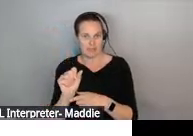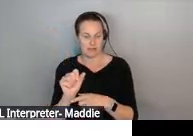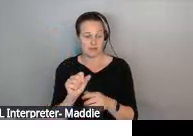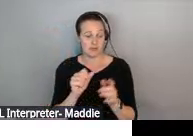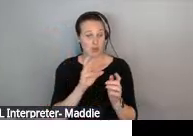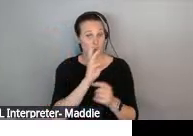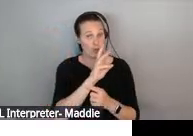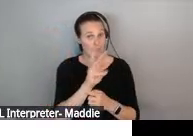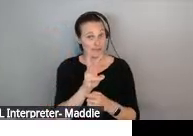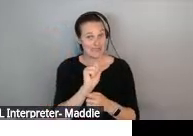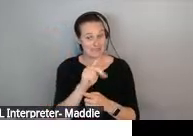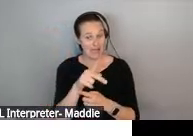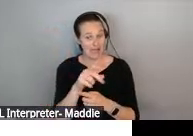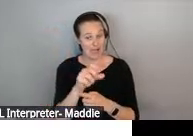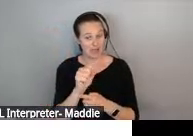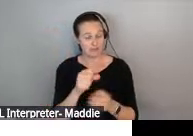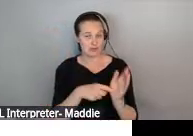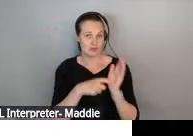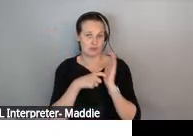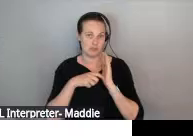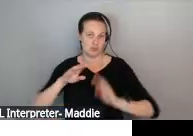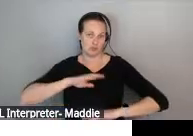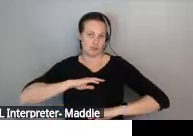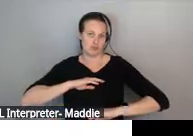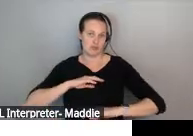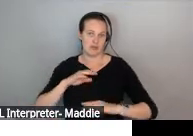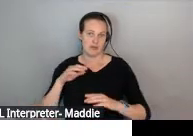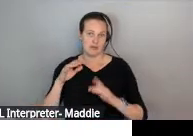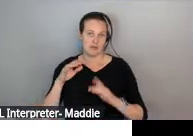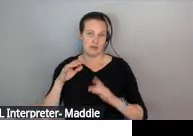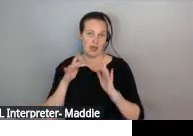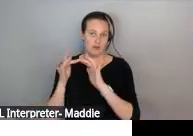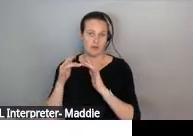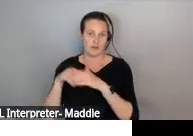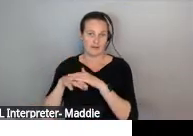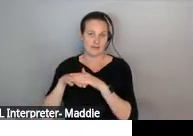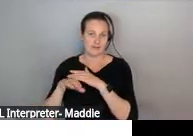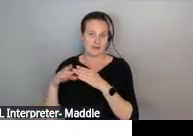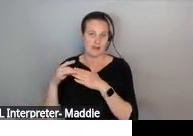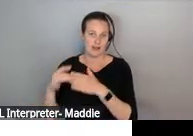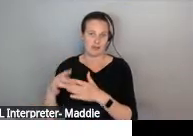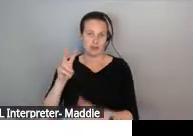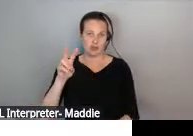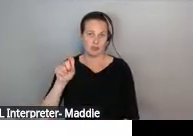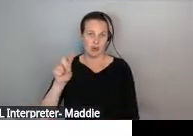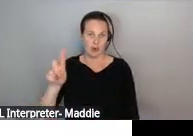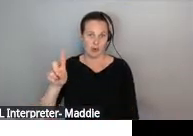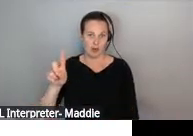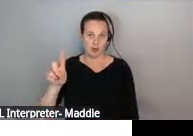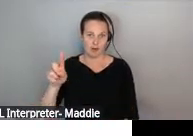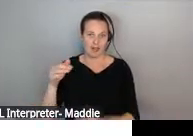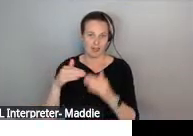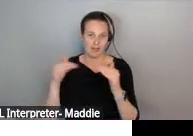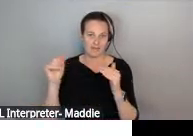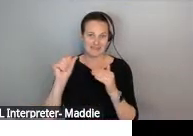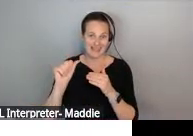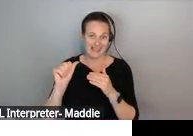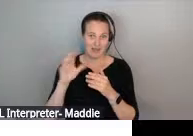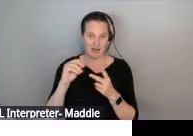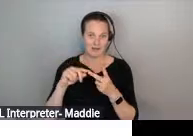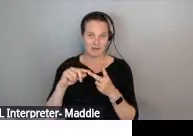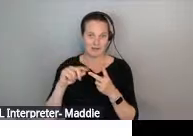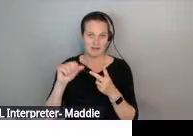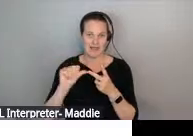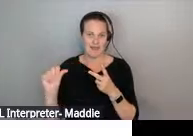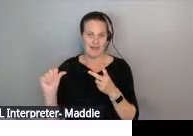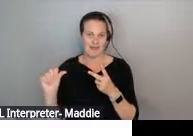will need to meet the Web Content Accessibility Guidelines 2.1, levels A and AA. And this is a standard,